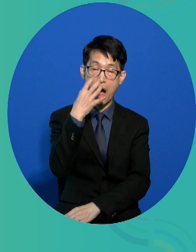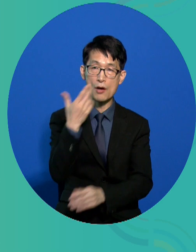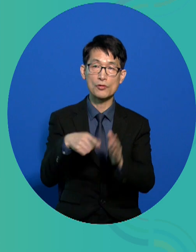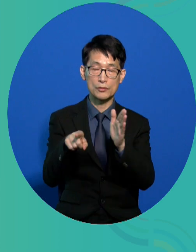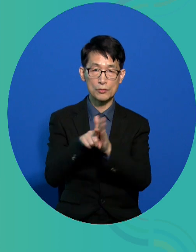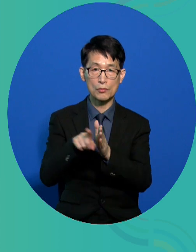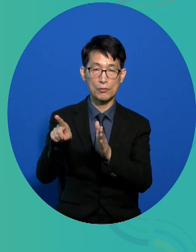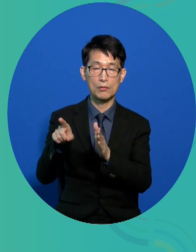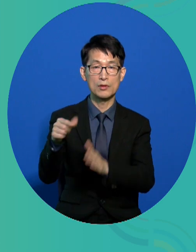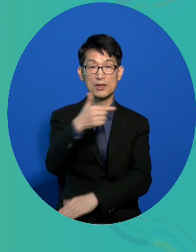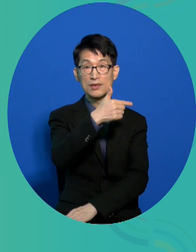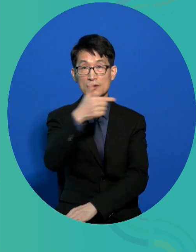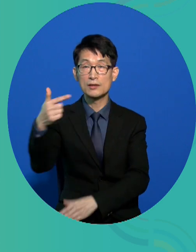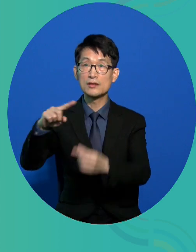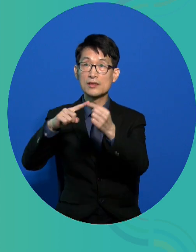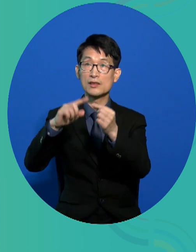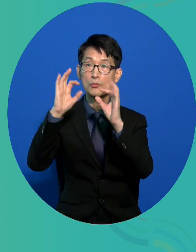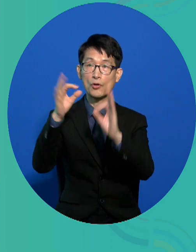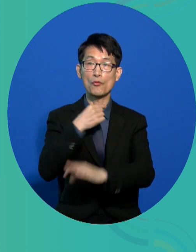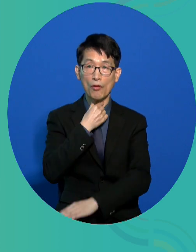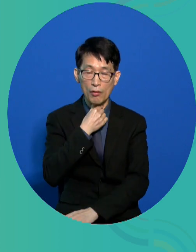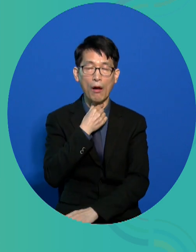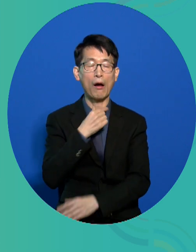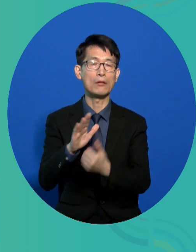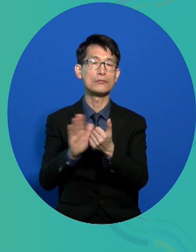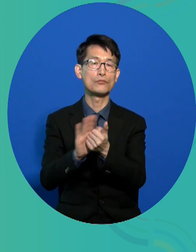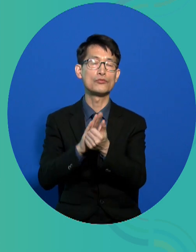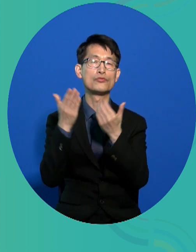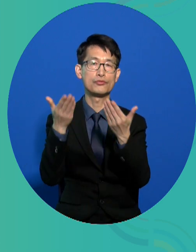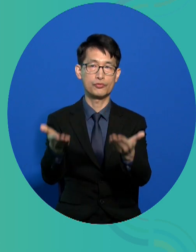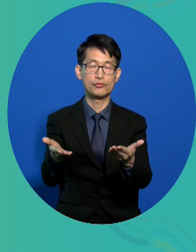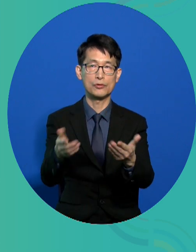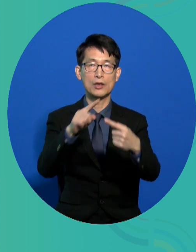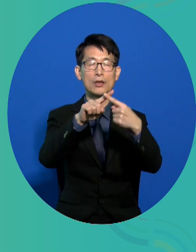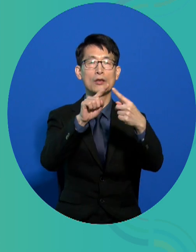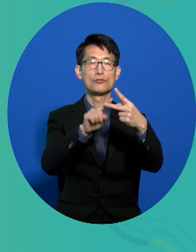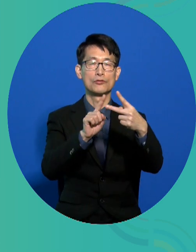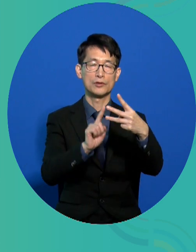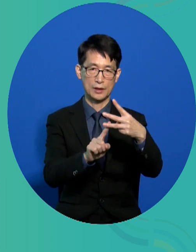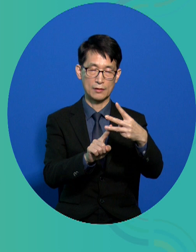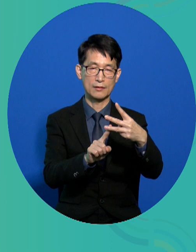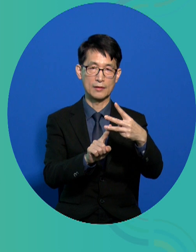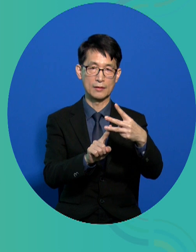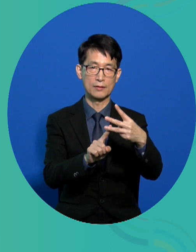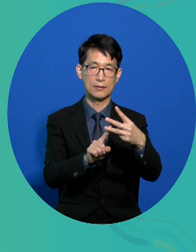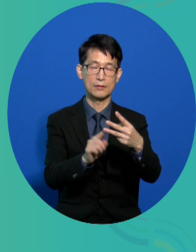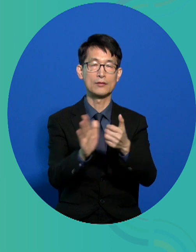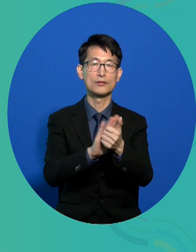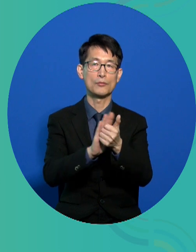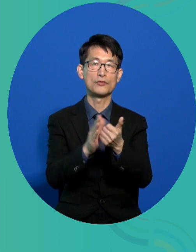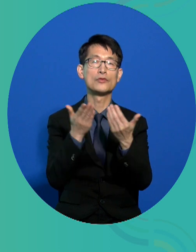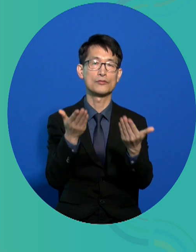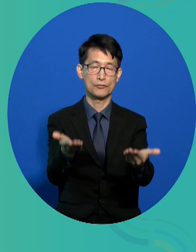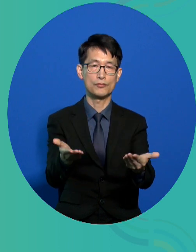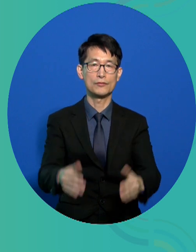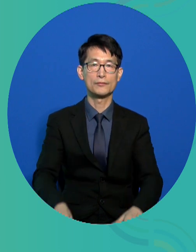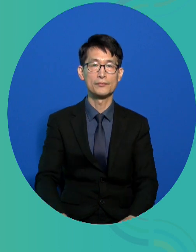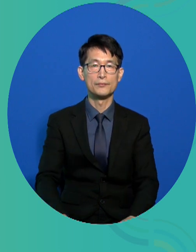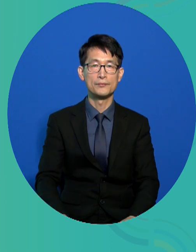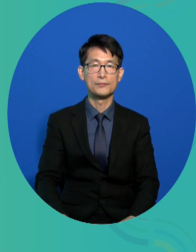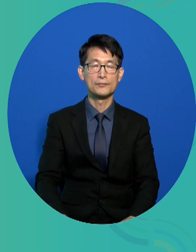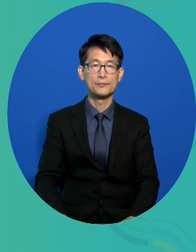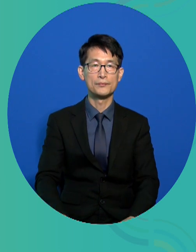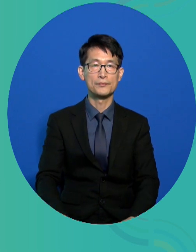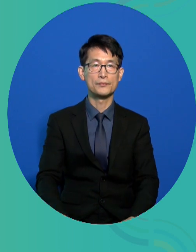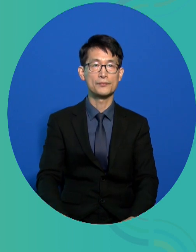needs or those who need the big text and This is a service that has universal